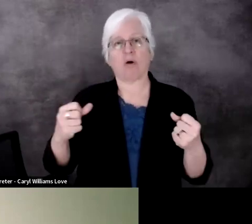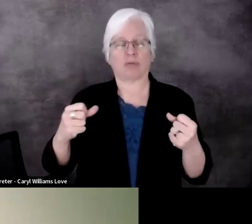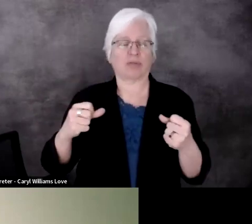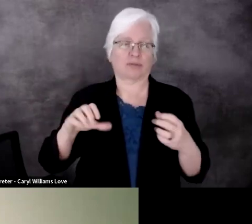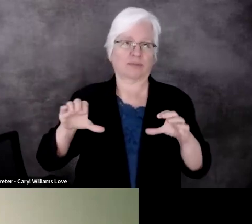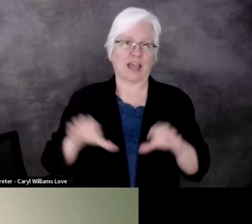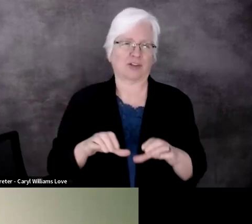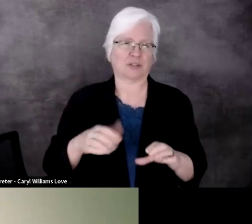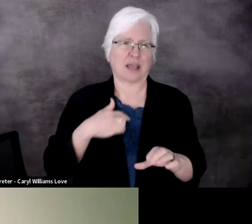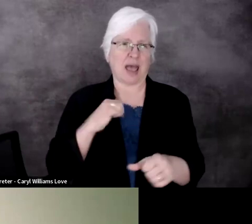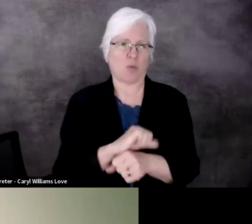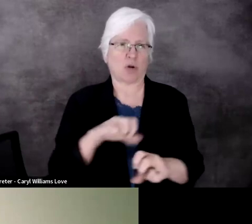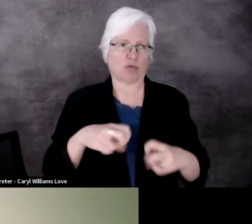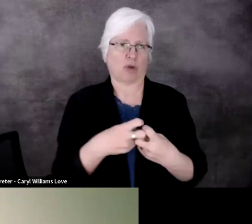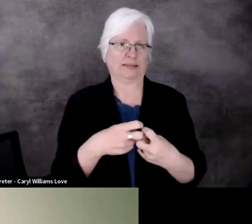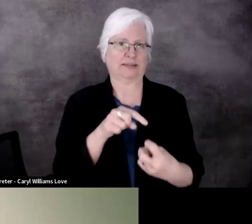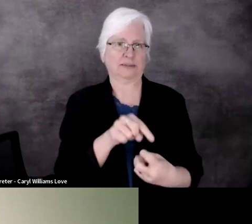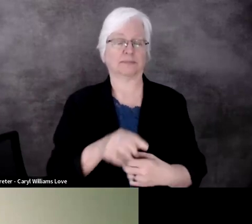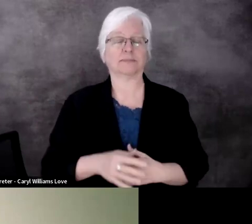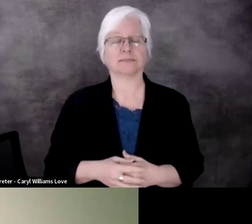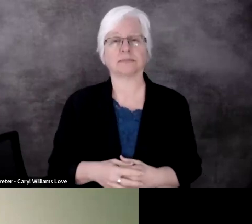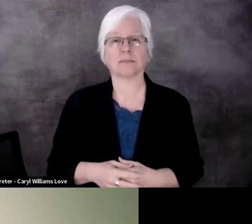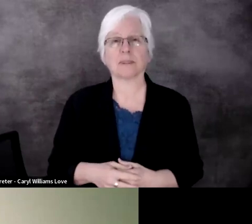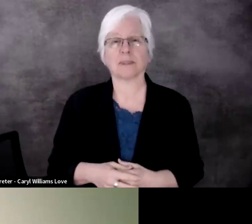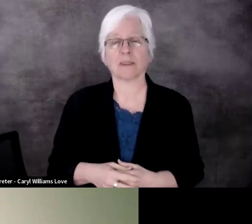I definitely think a big thing for